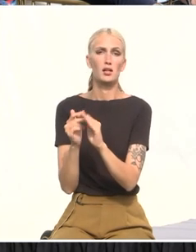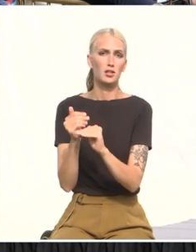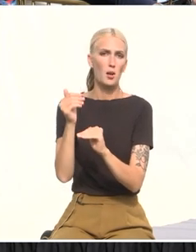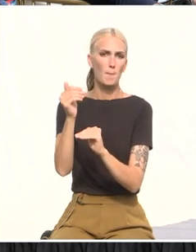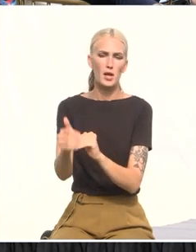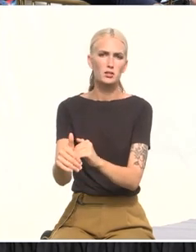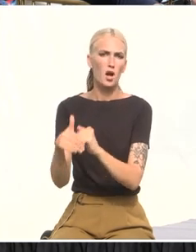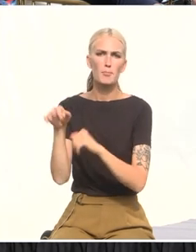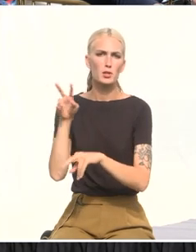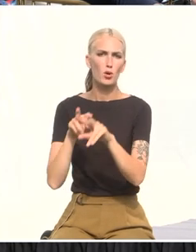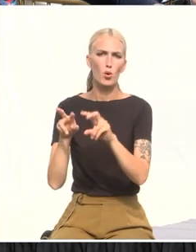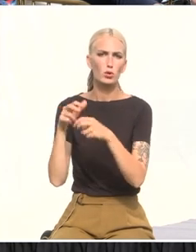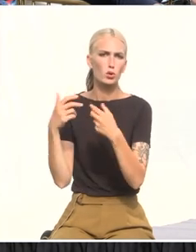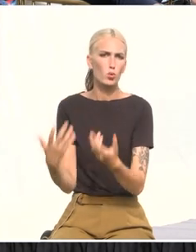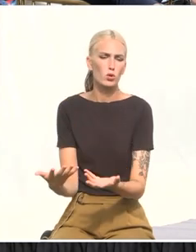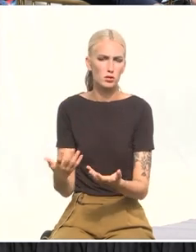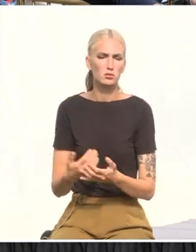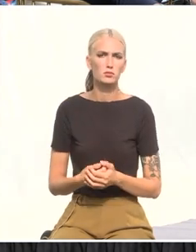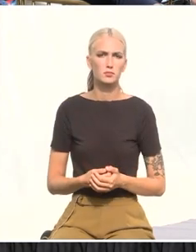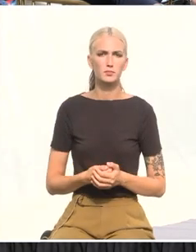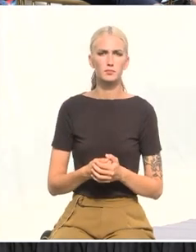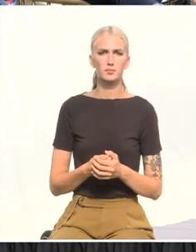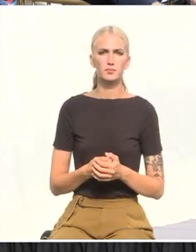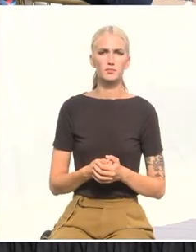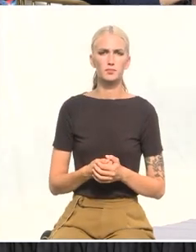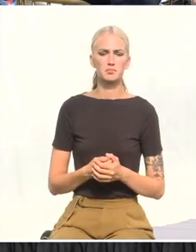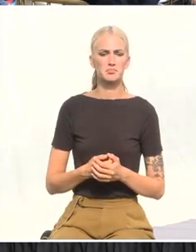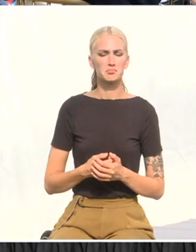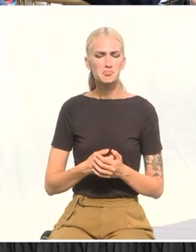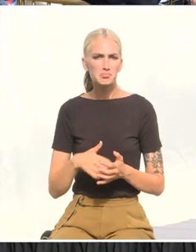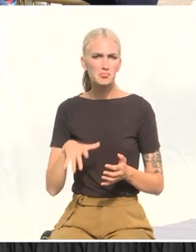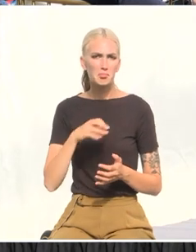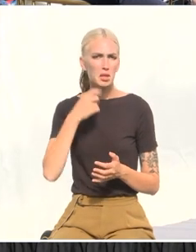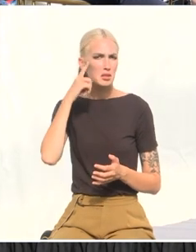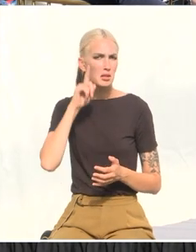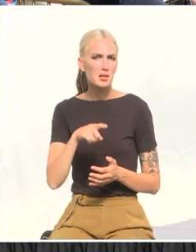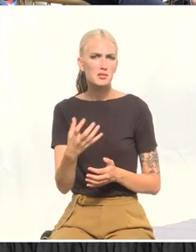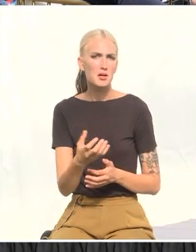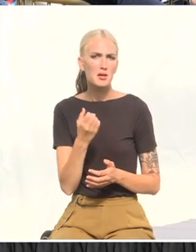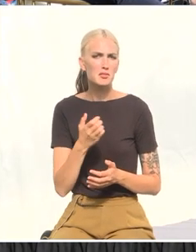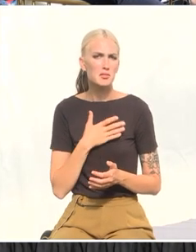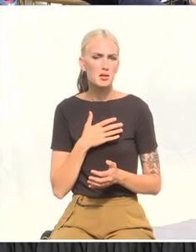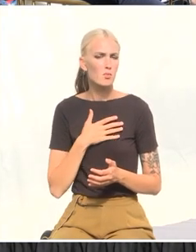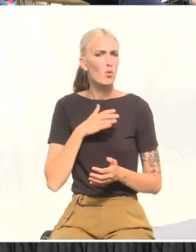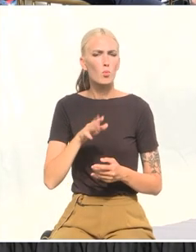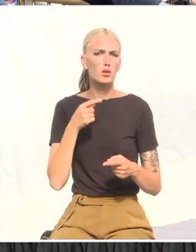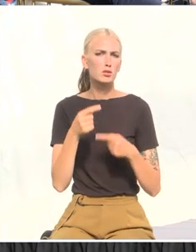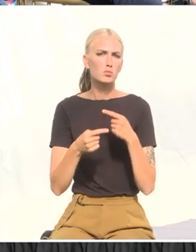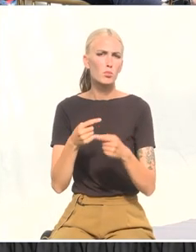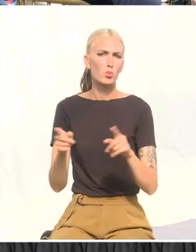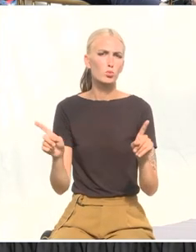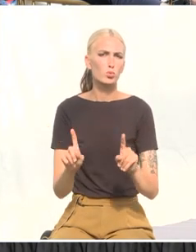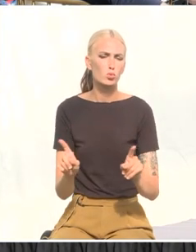help later in life. We wanted to know how that journey looked. We